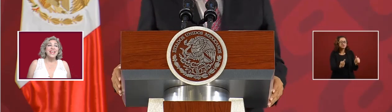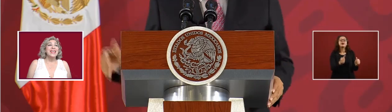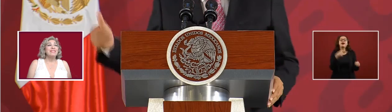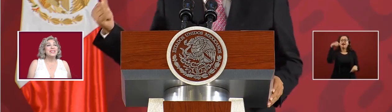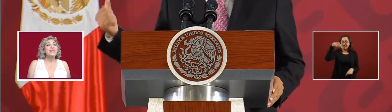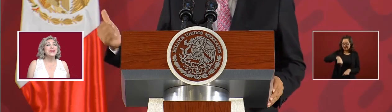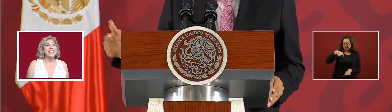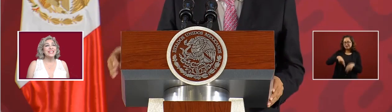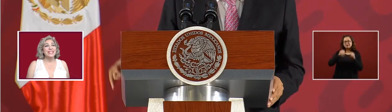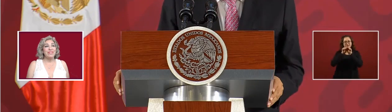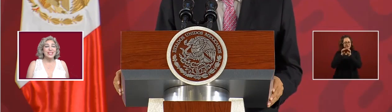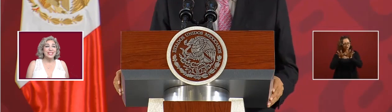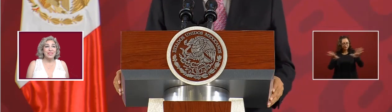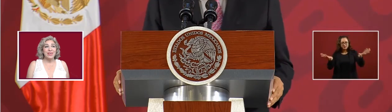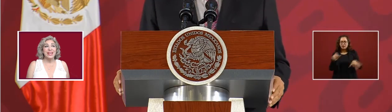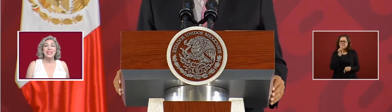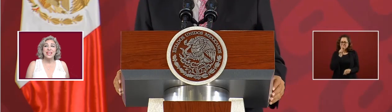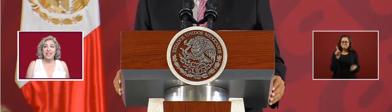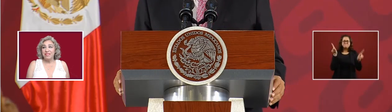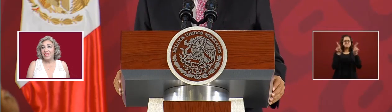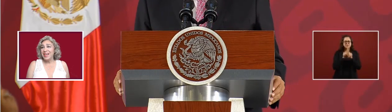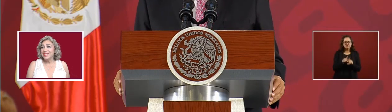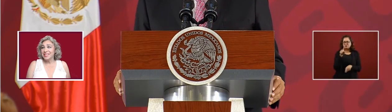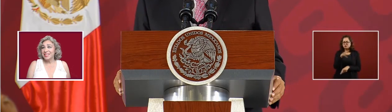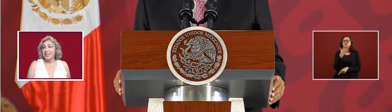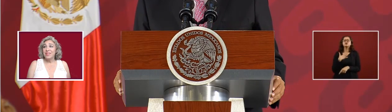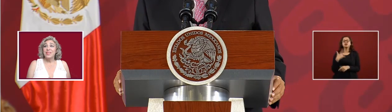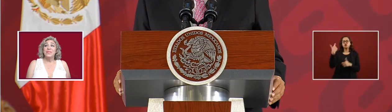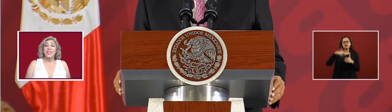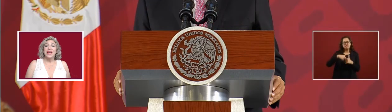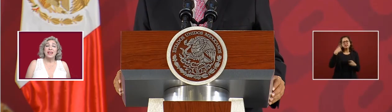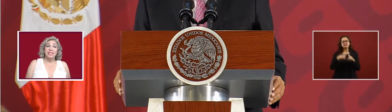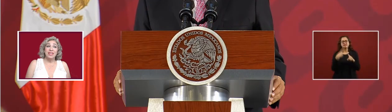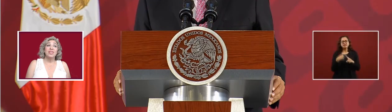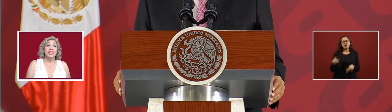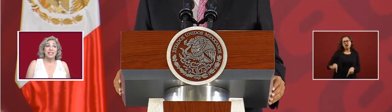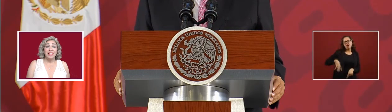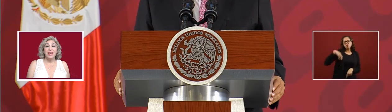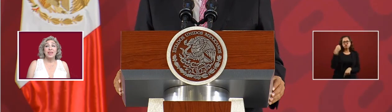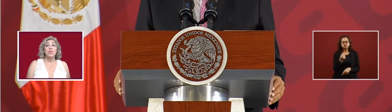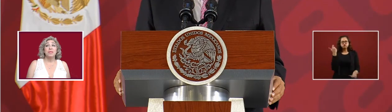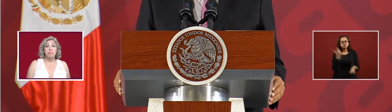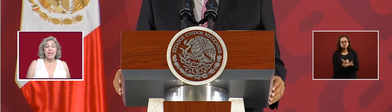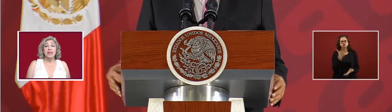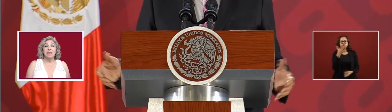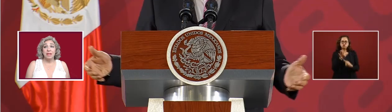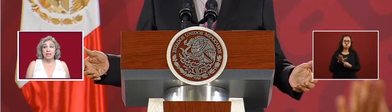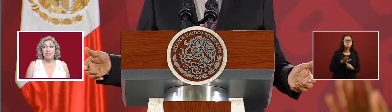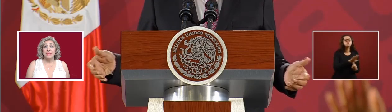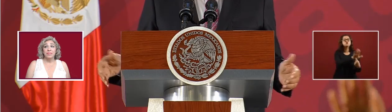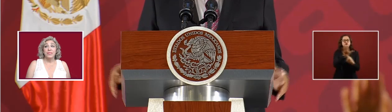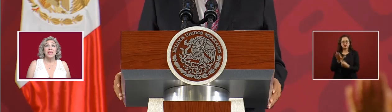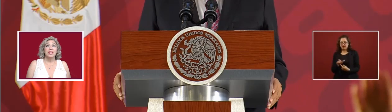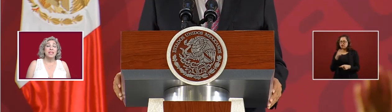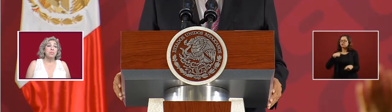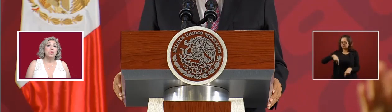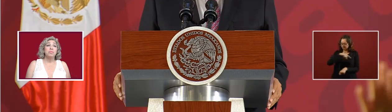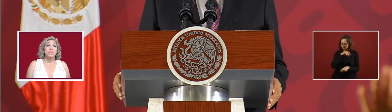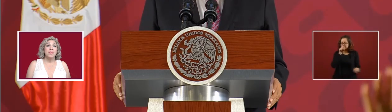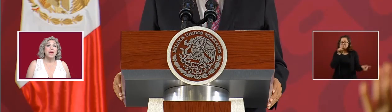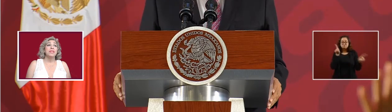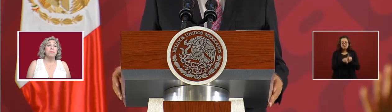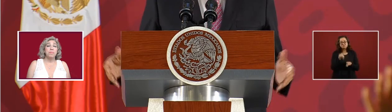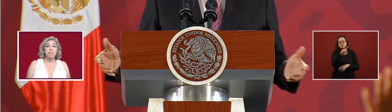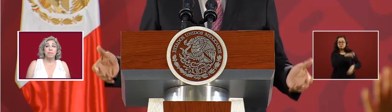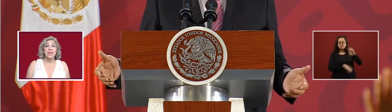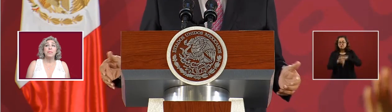if someone takes the funds that were given in advance they will be they will